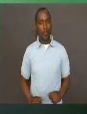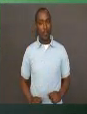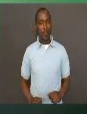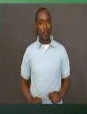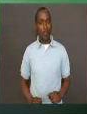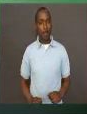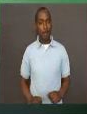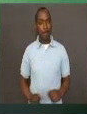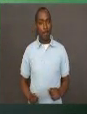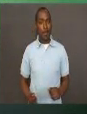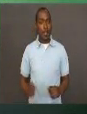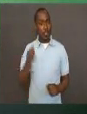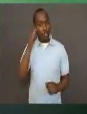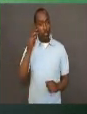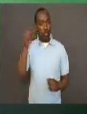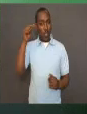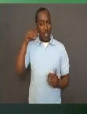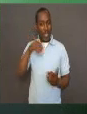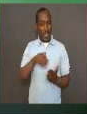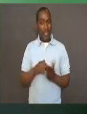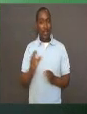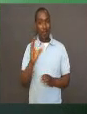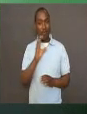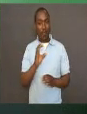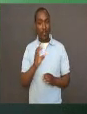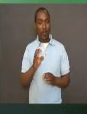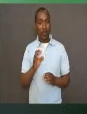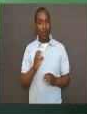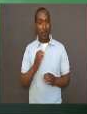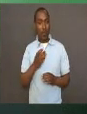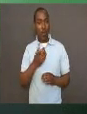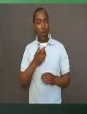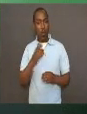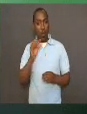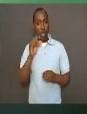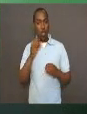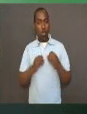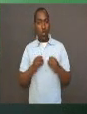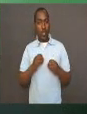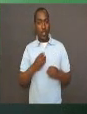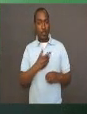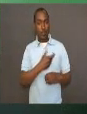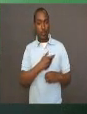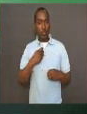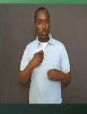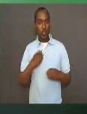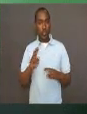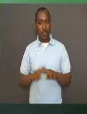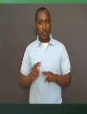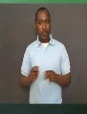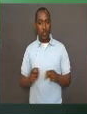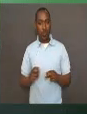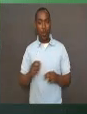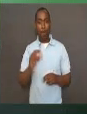He also discovered that he could grow the microorganism called bacteria in